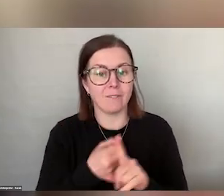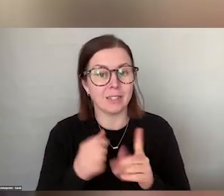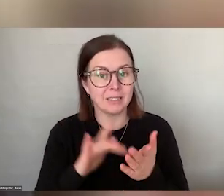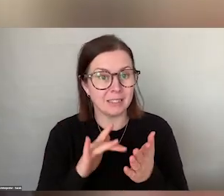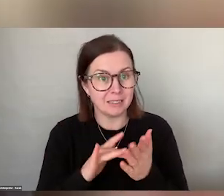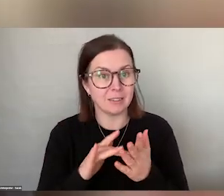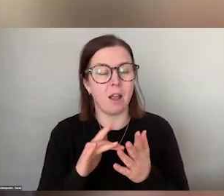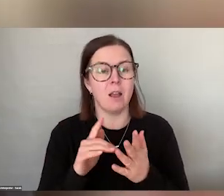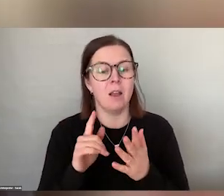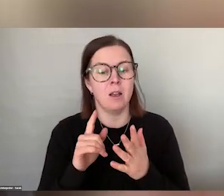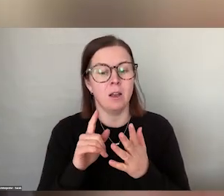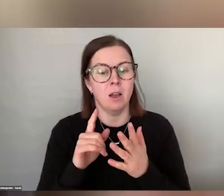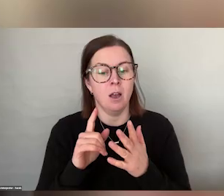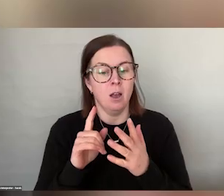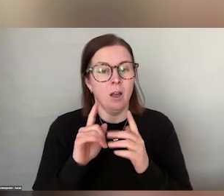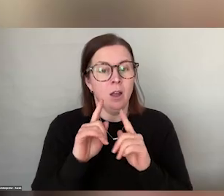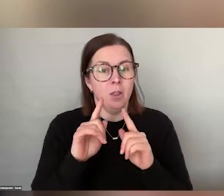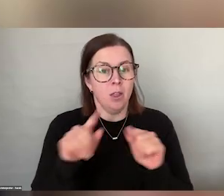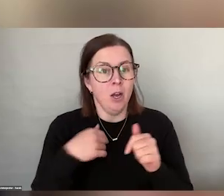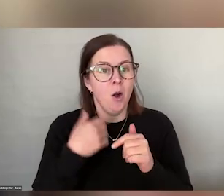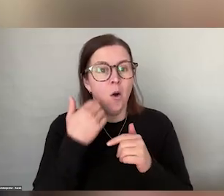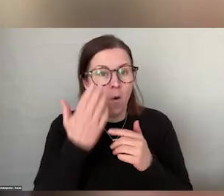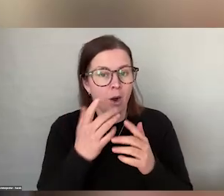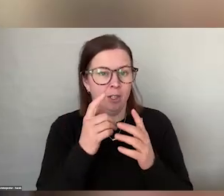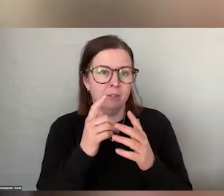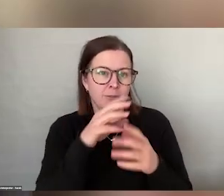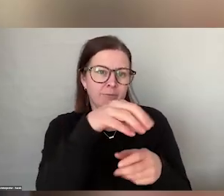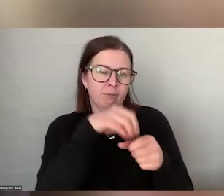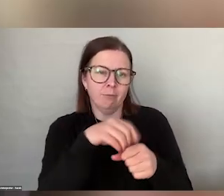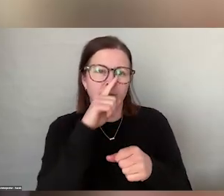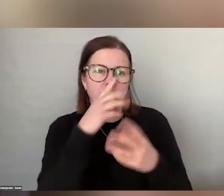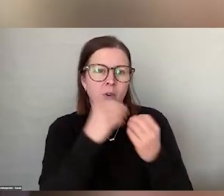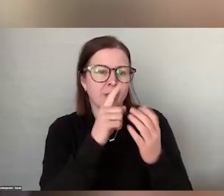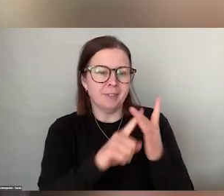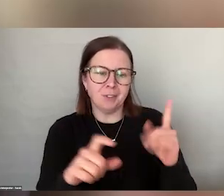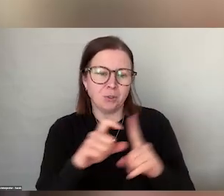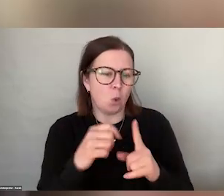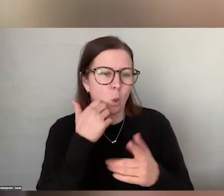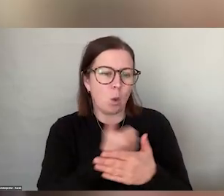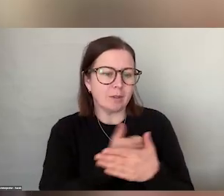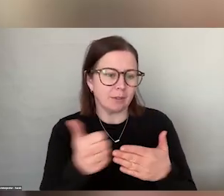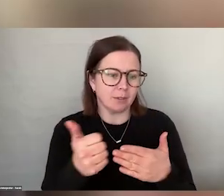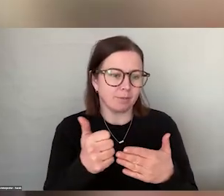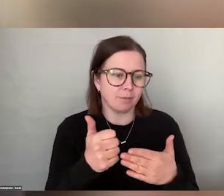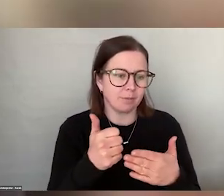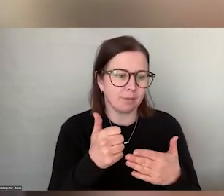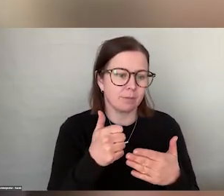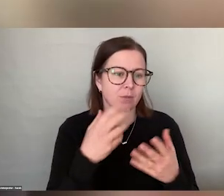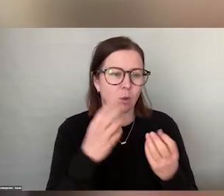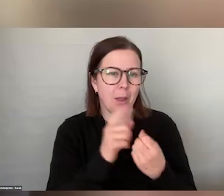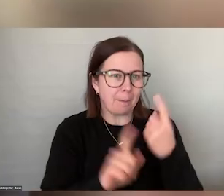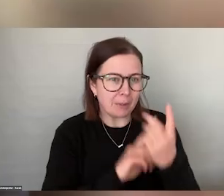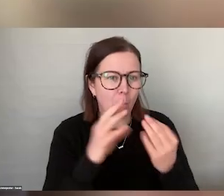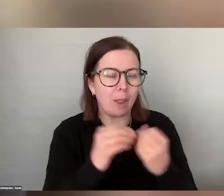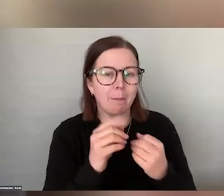for Intellectual Disability does, we always involve people with intellectual disability in meetings with